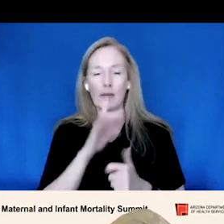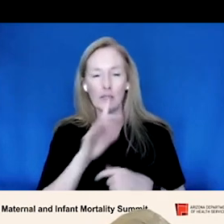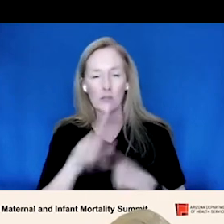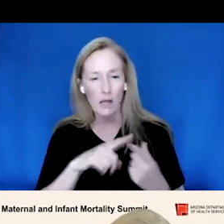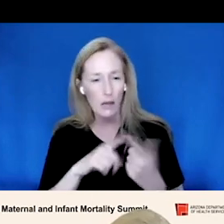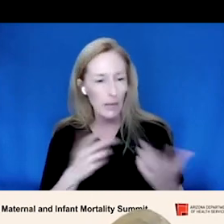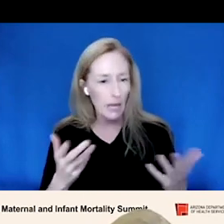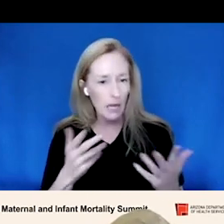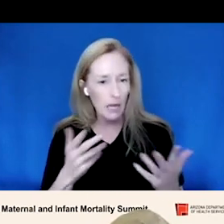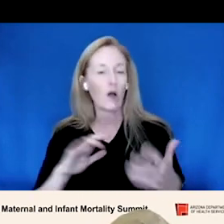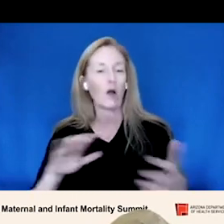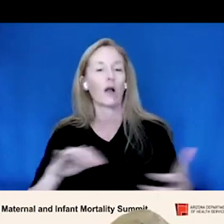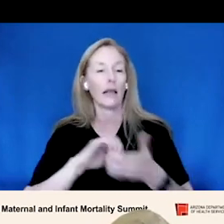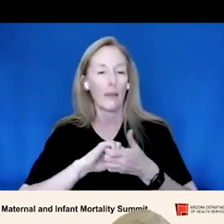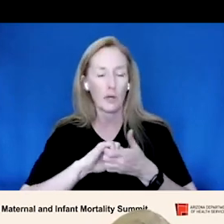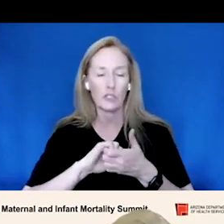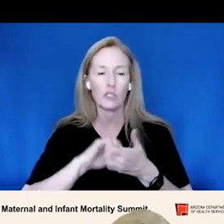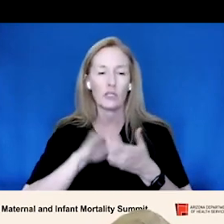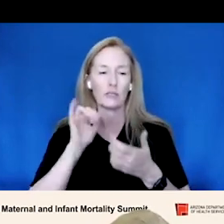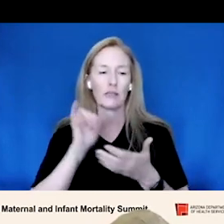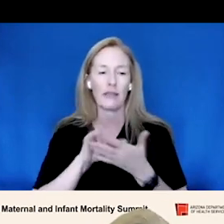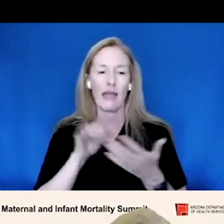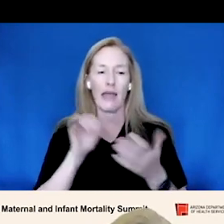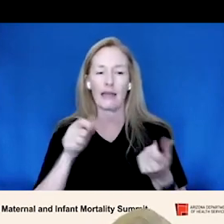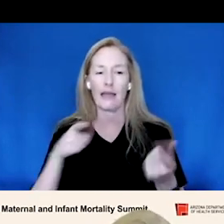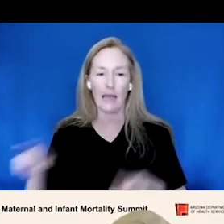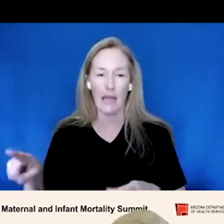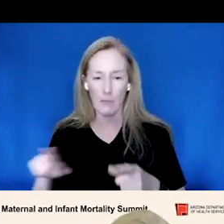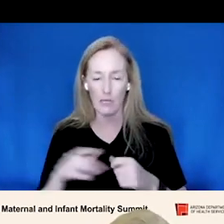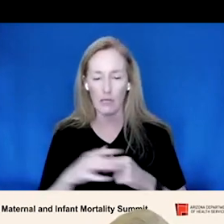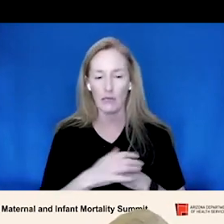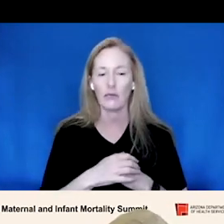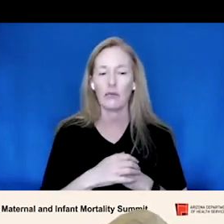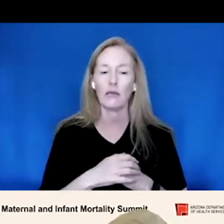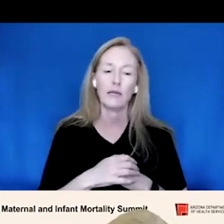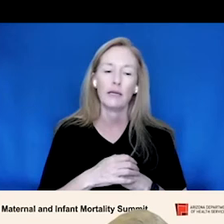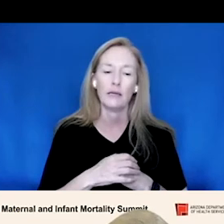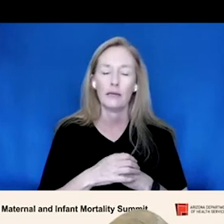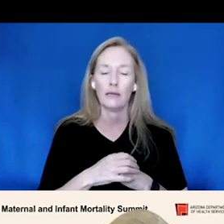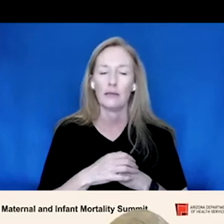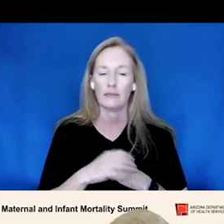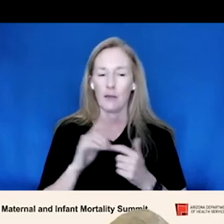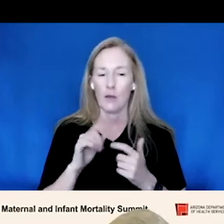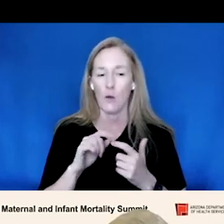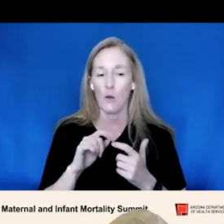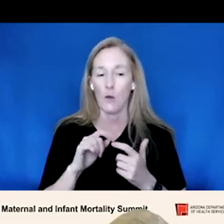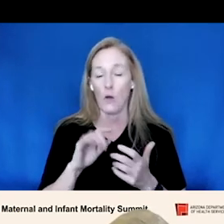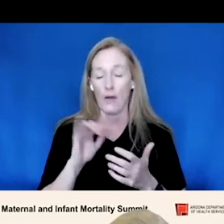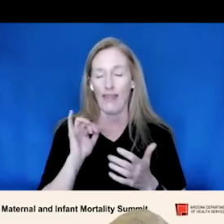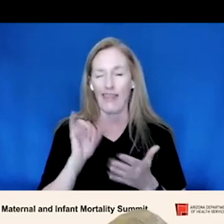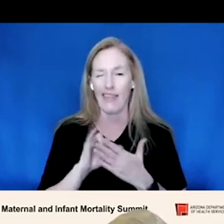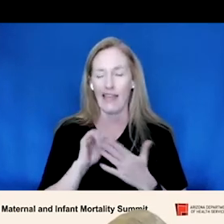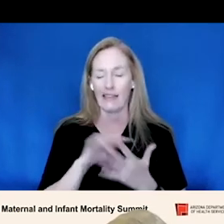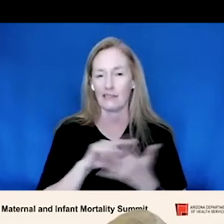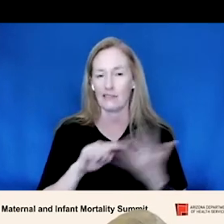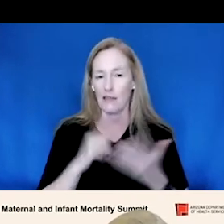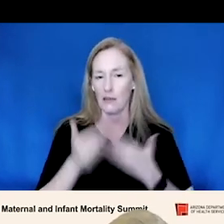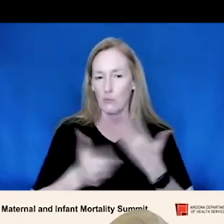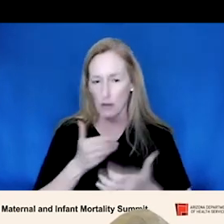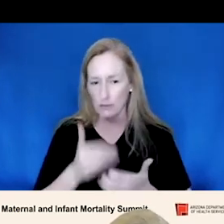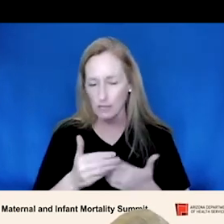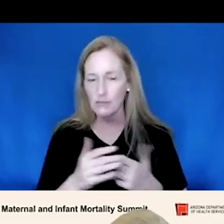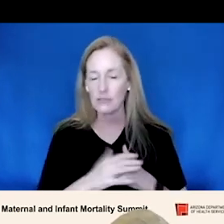can do? So we kind of have a protocol for our outreach team, and that's one of the ways that we have been able to start working